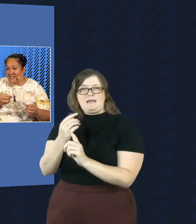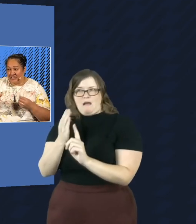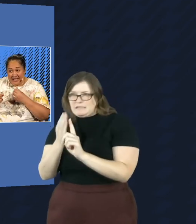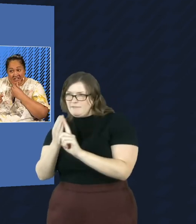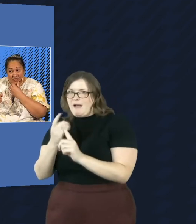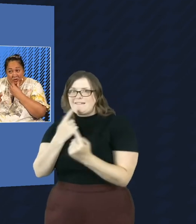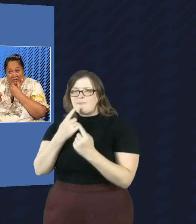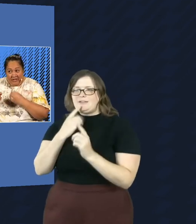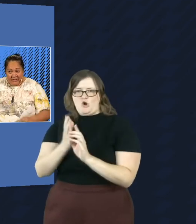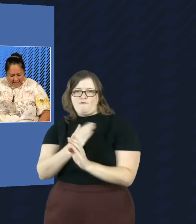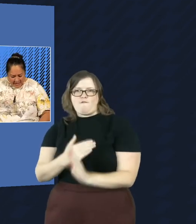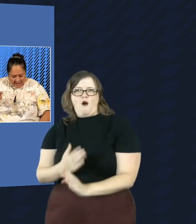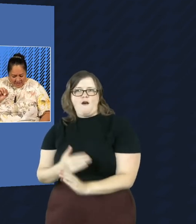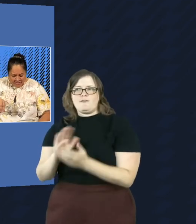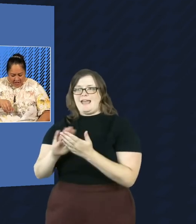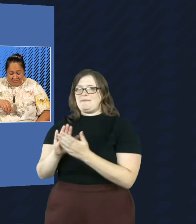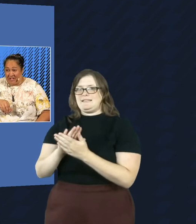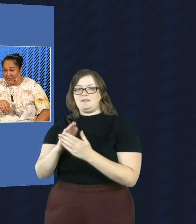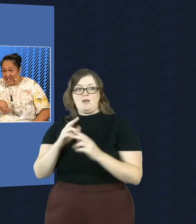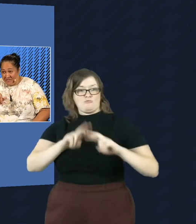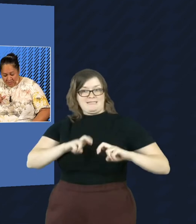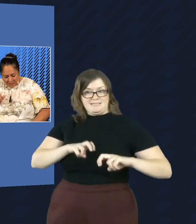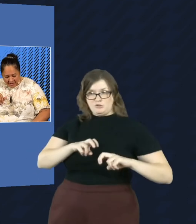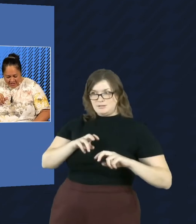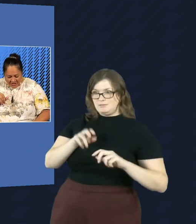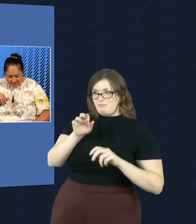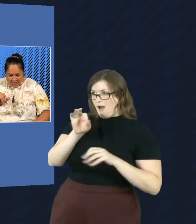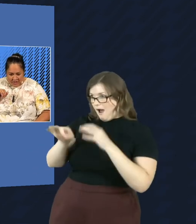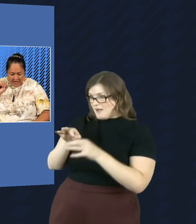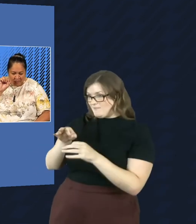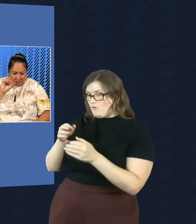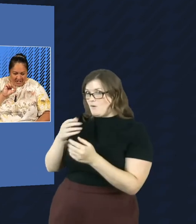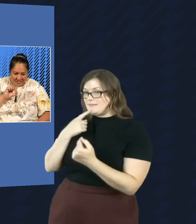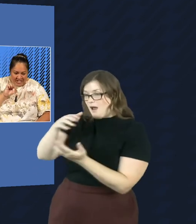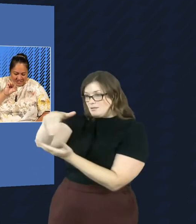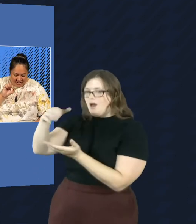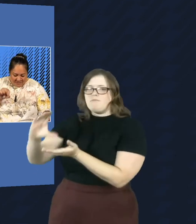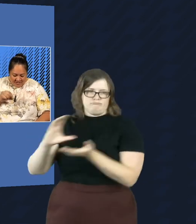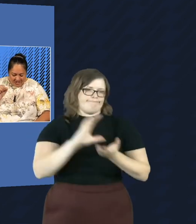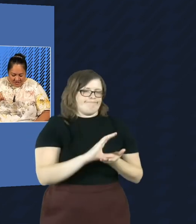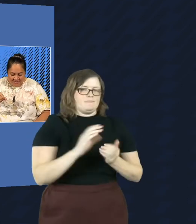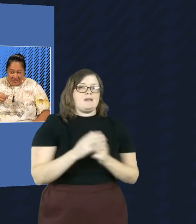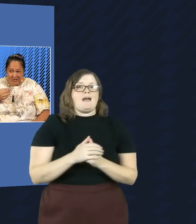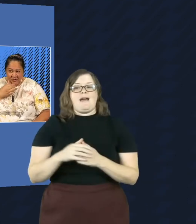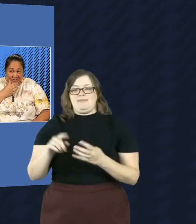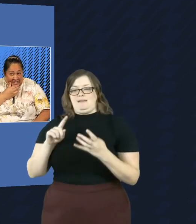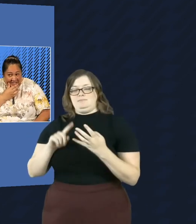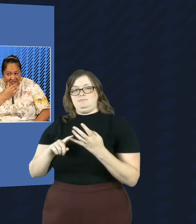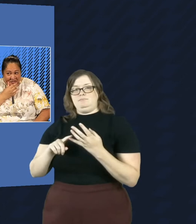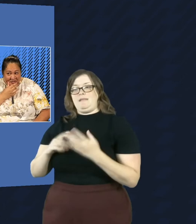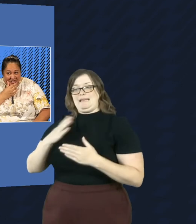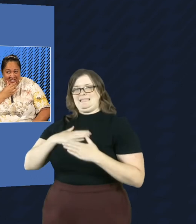data sets that they ask for. And safe output is where Stats staff need to ensure